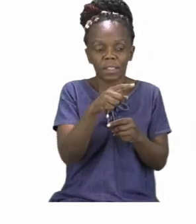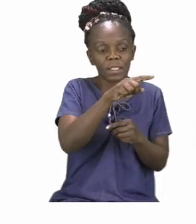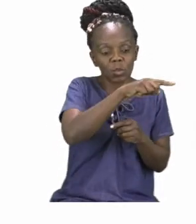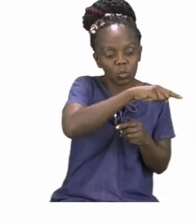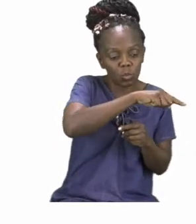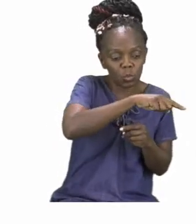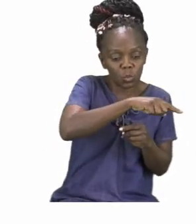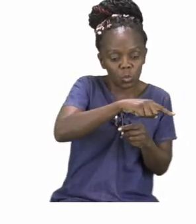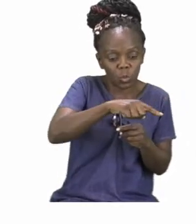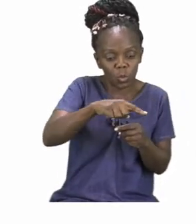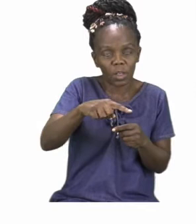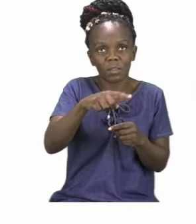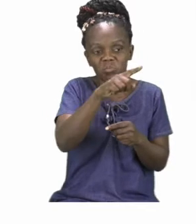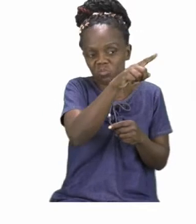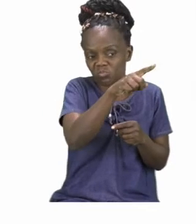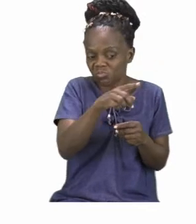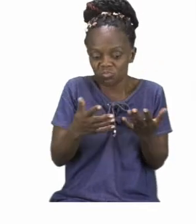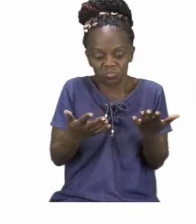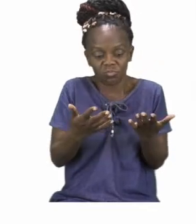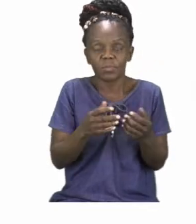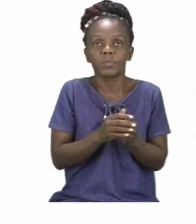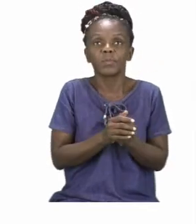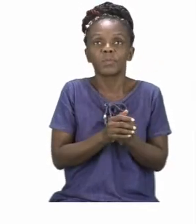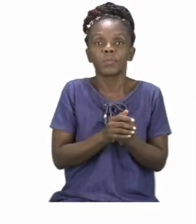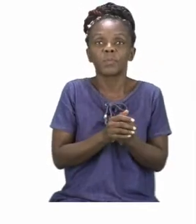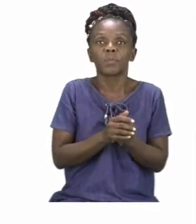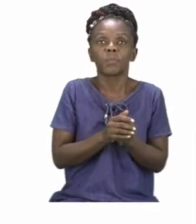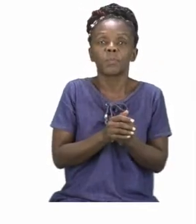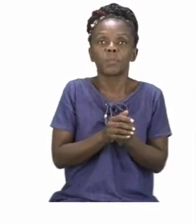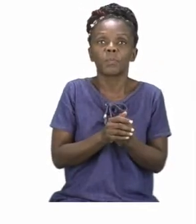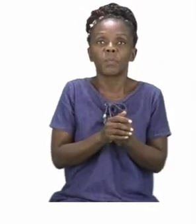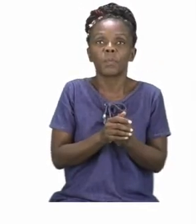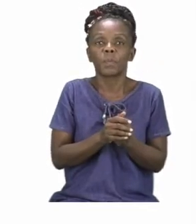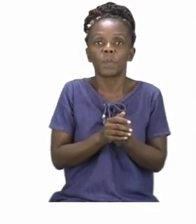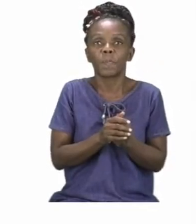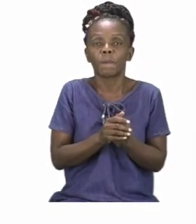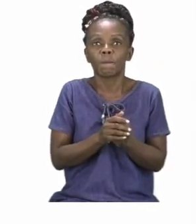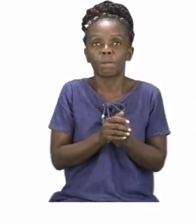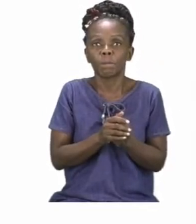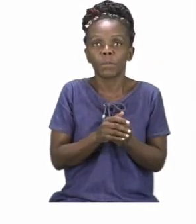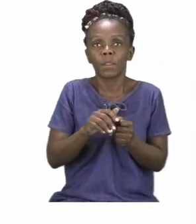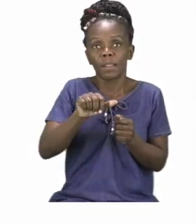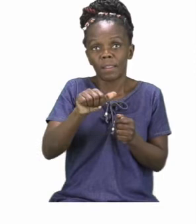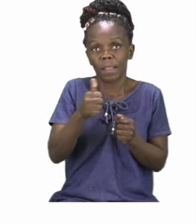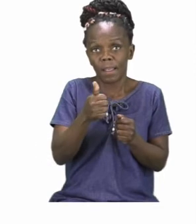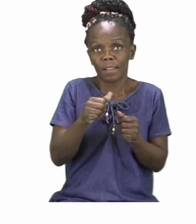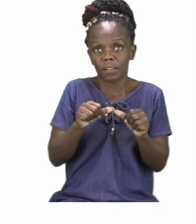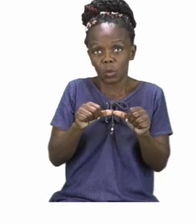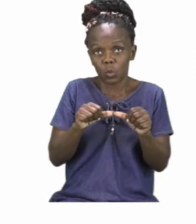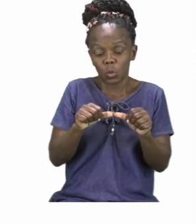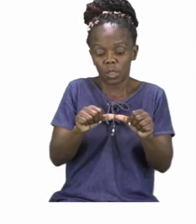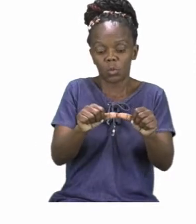the nose to the number 1. The rest of them you can do